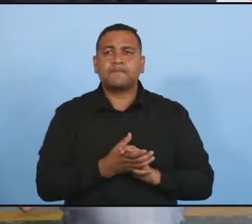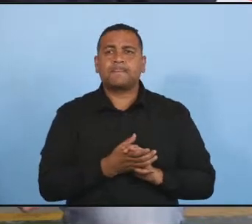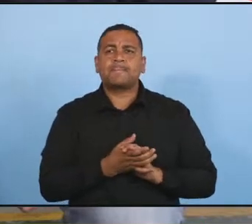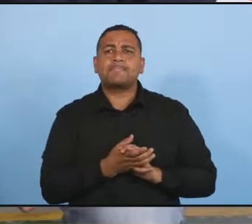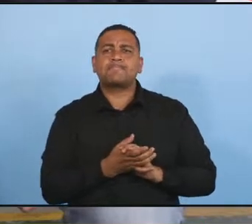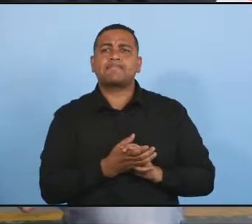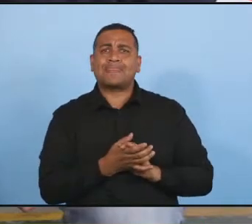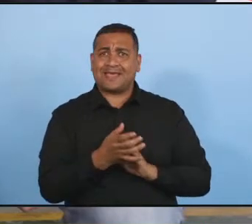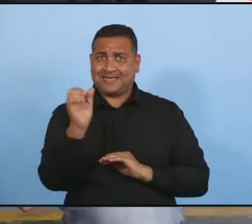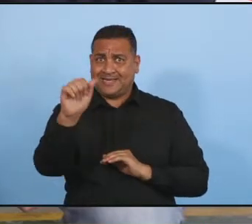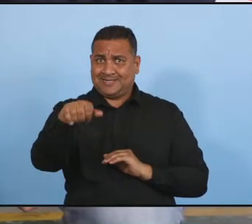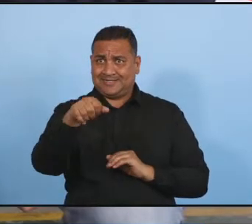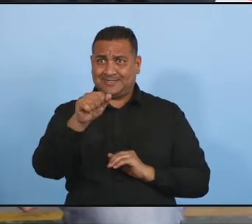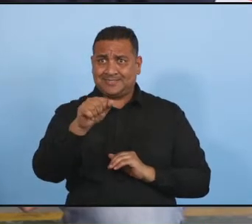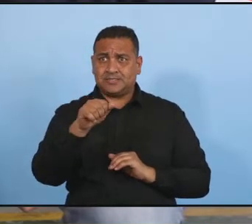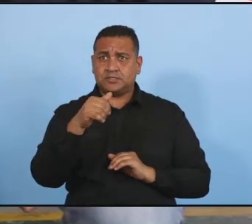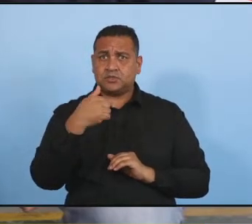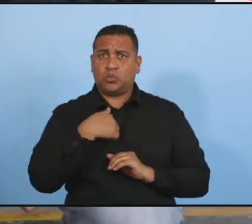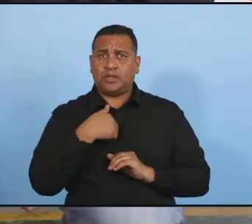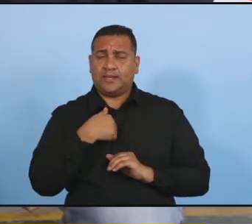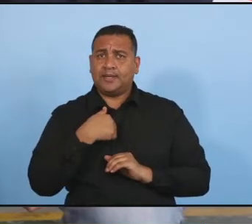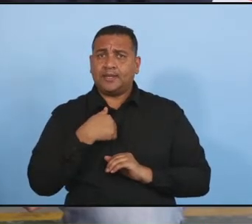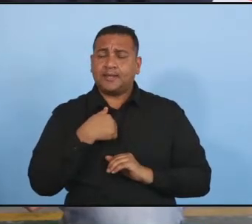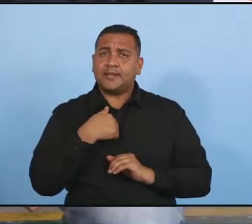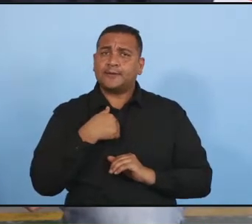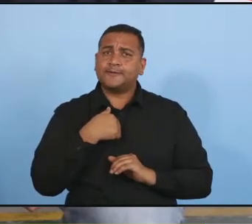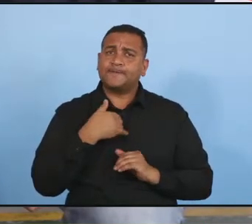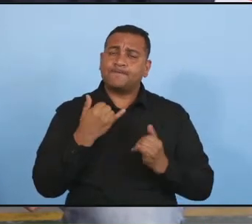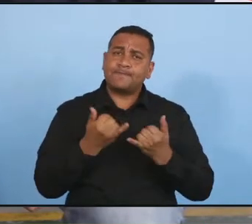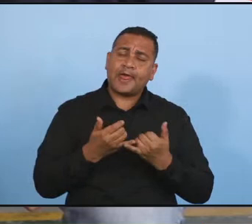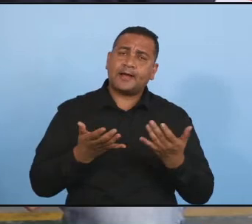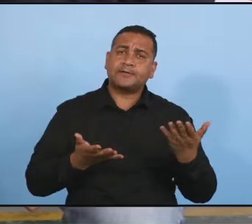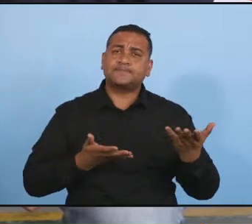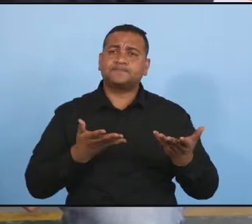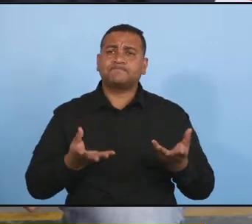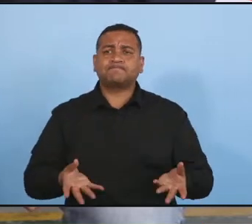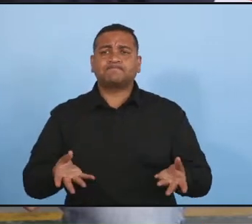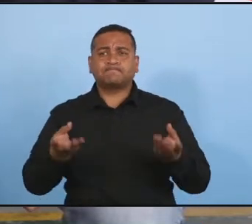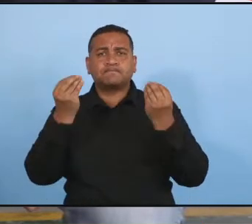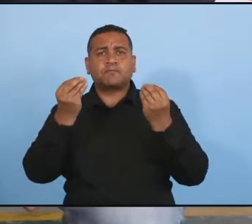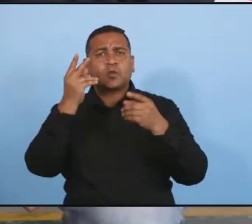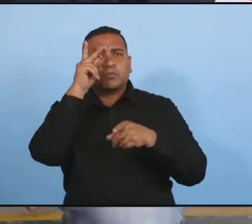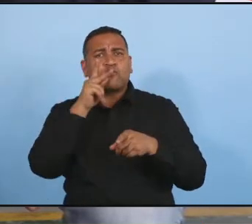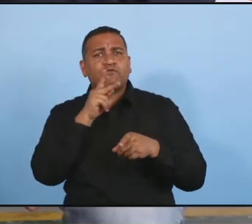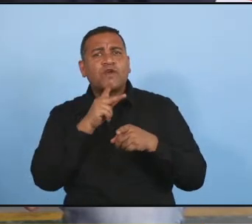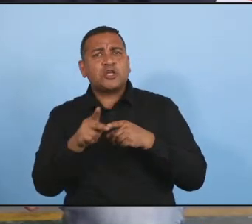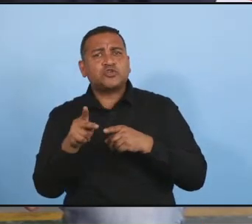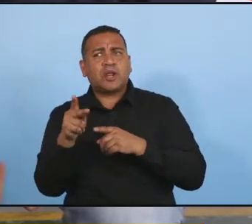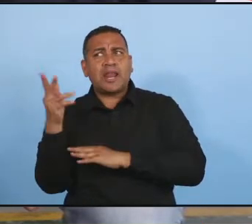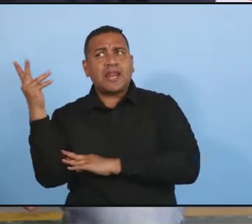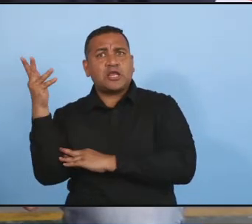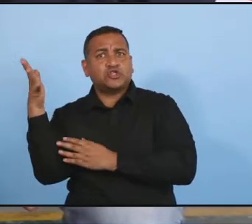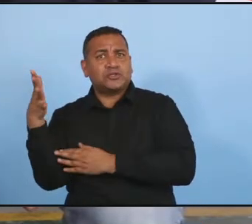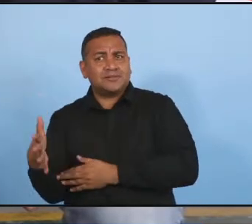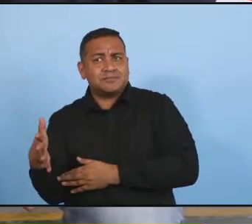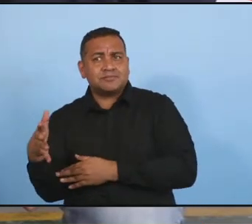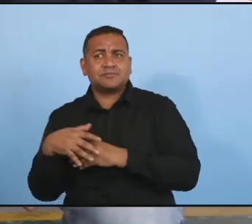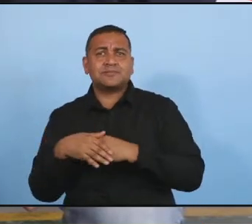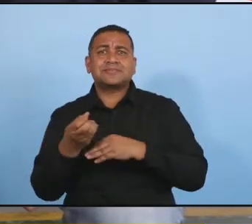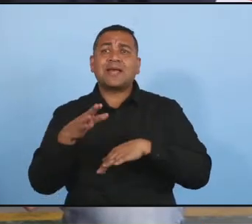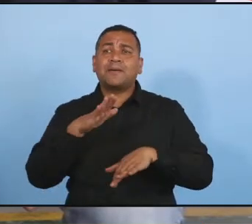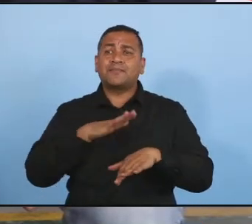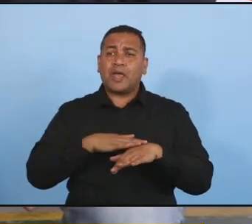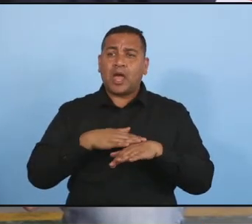we do get a lecturer professional development chance. Yeah. So sometimes I will go there